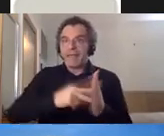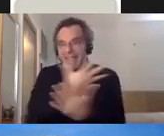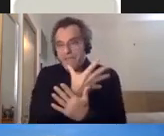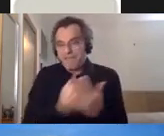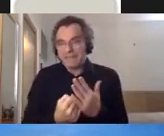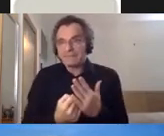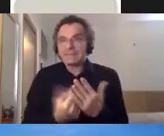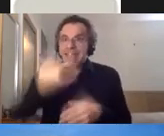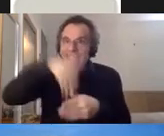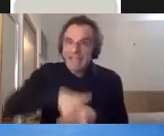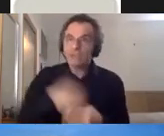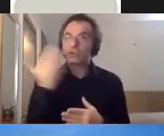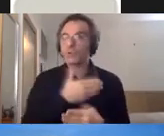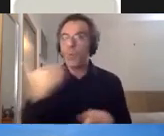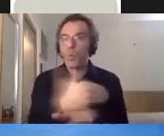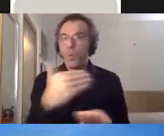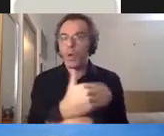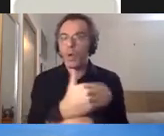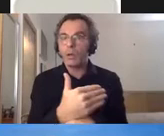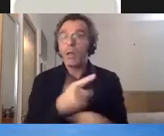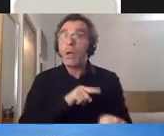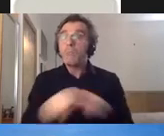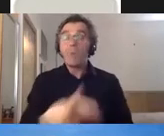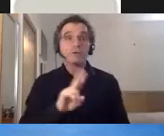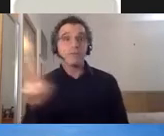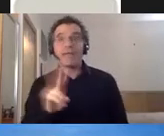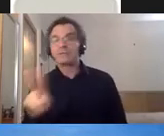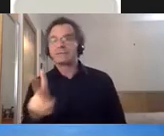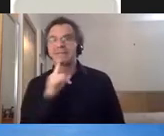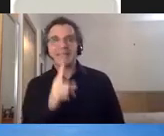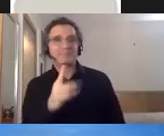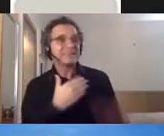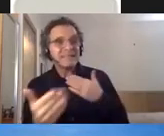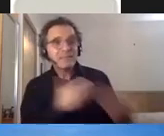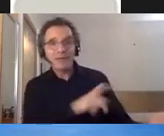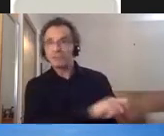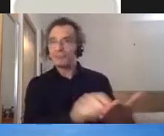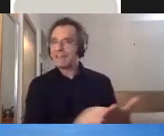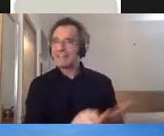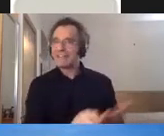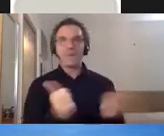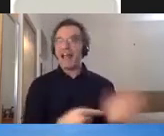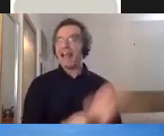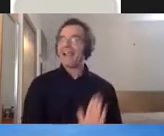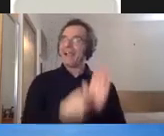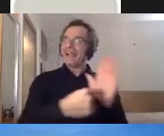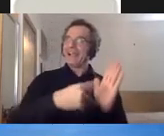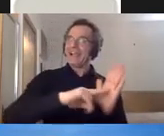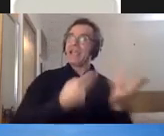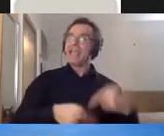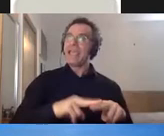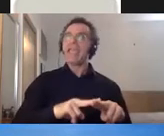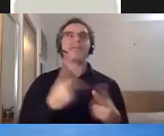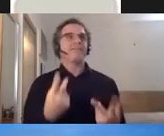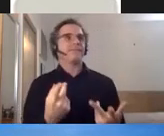practice. The majority of parents felt that no matter how well written an accessibility plan might be, if a school lacked the drive